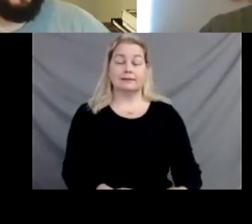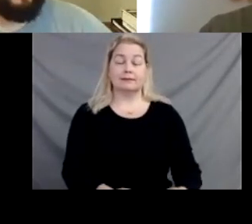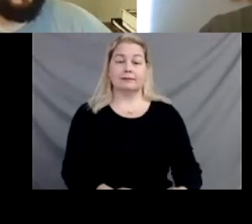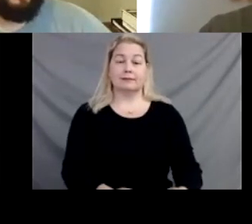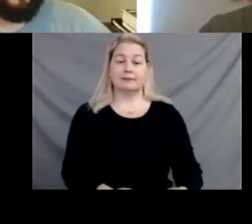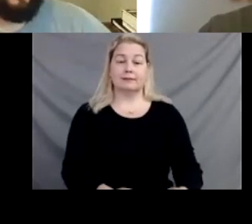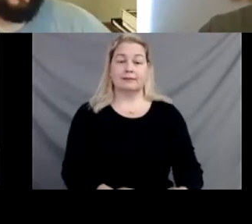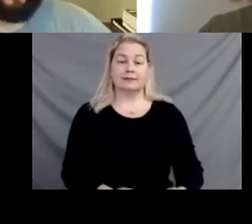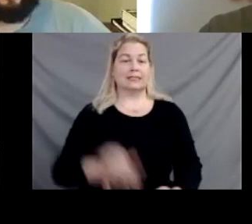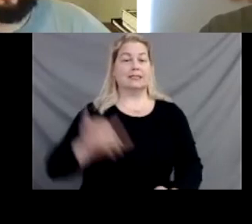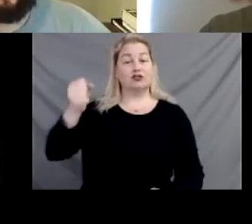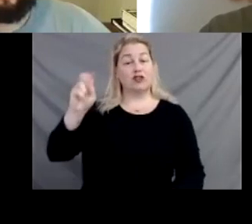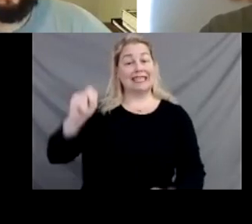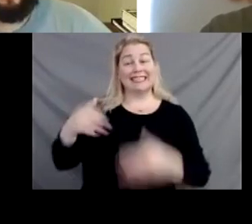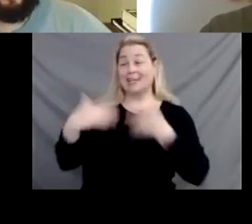Jason, go ahead.